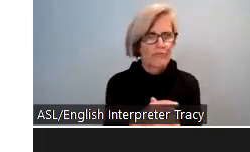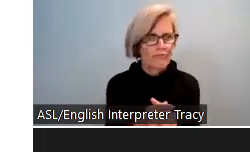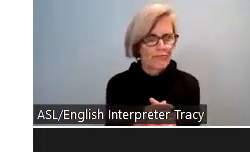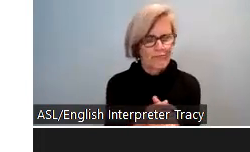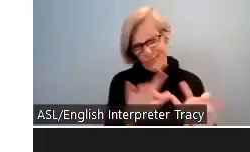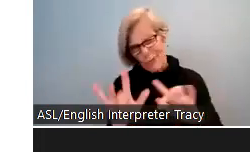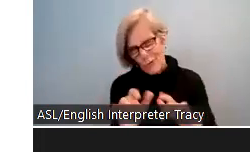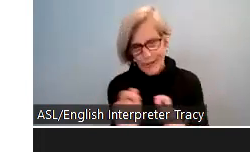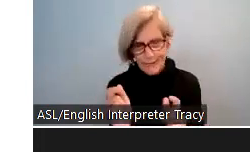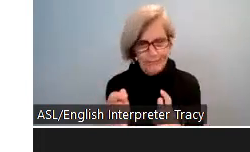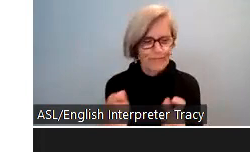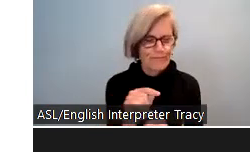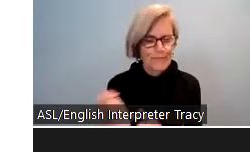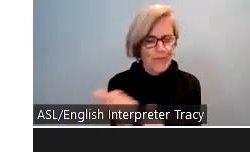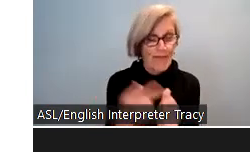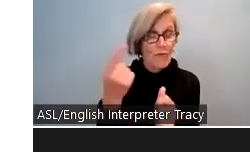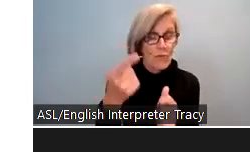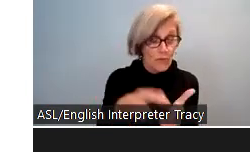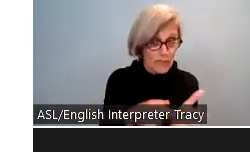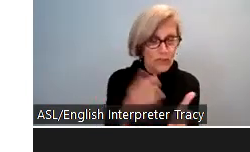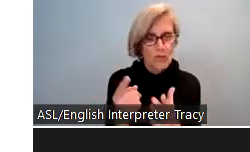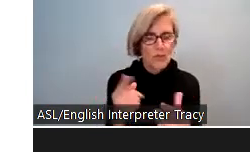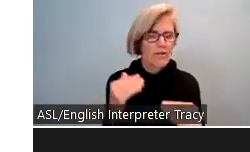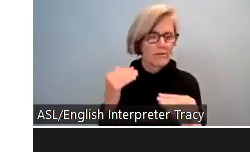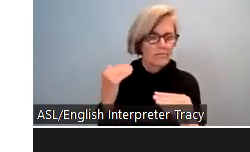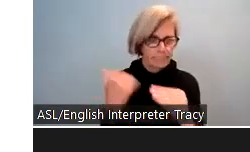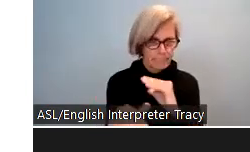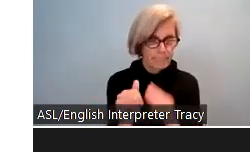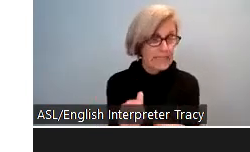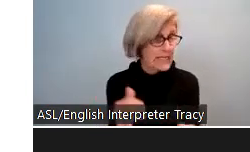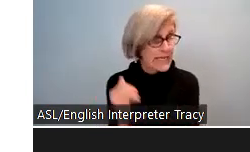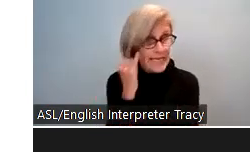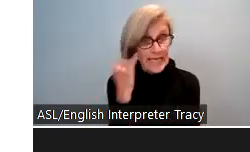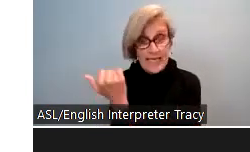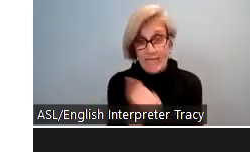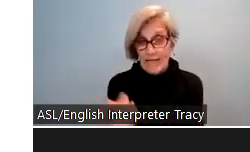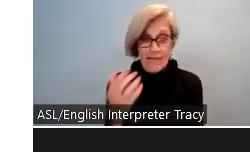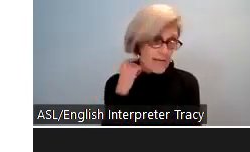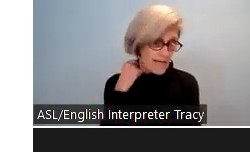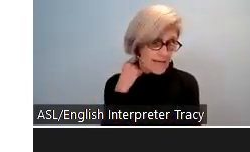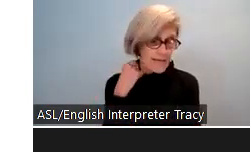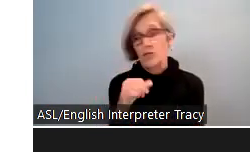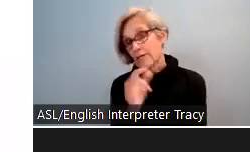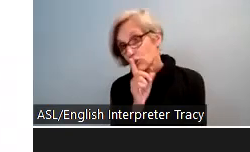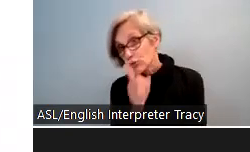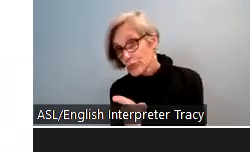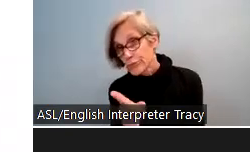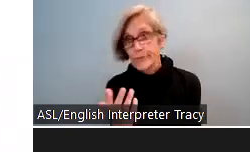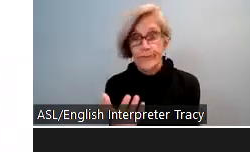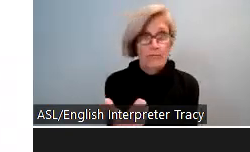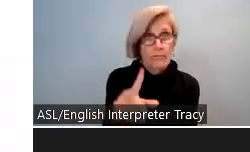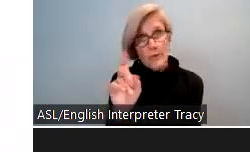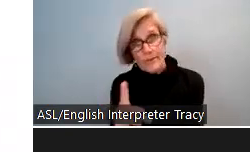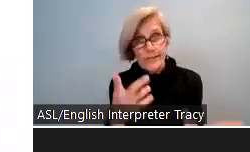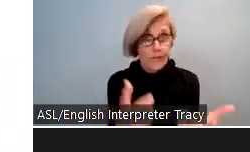all attendees. So if there's at any point something that you have any questions about or want to review, feel